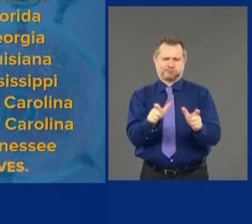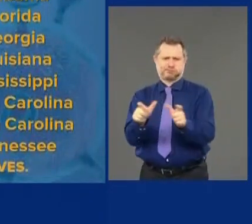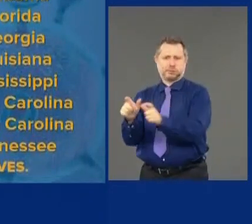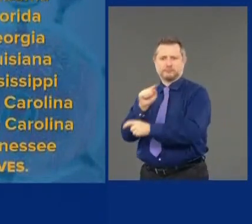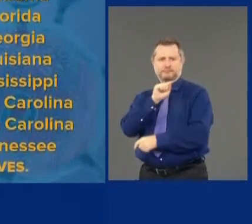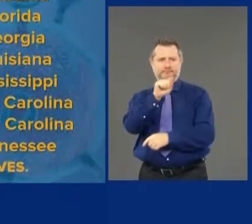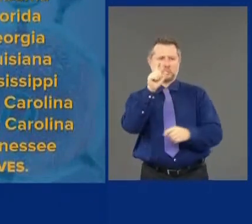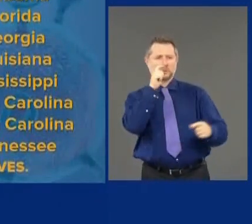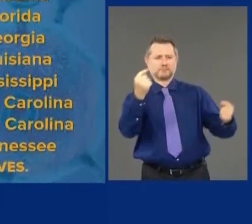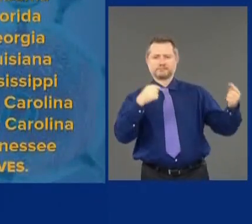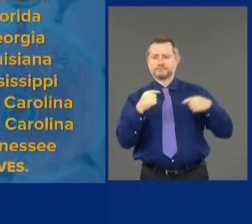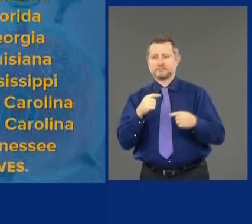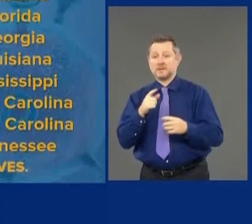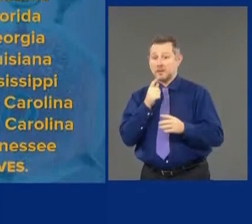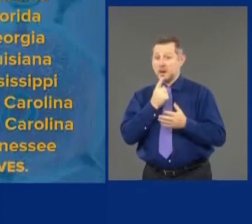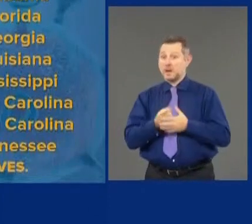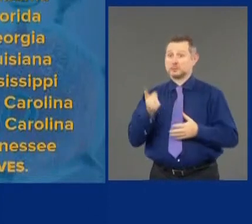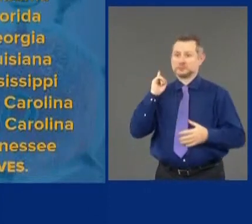was only 8.